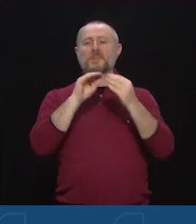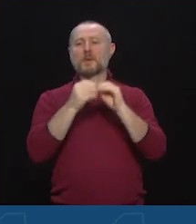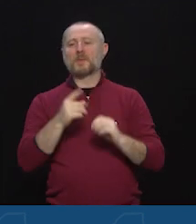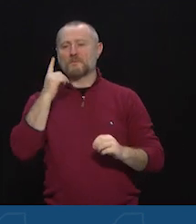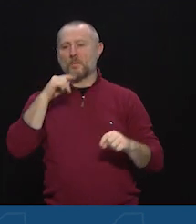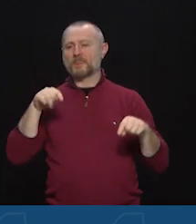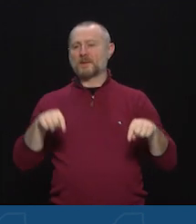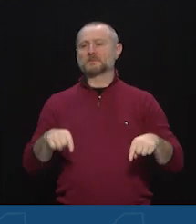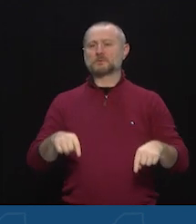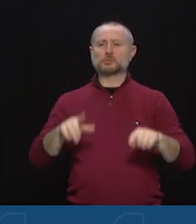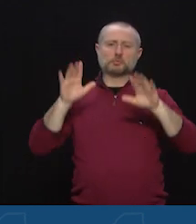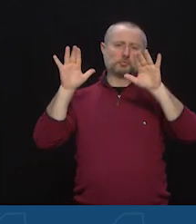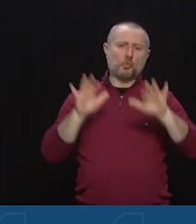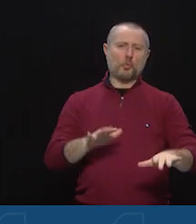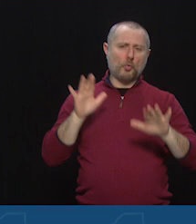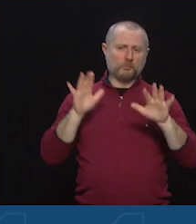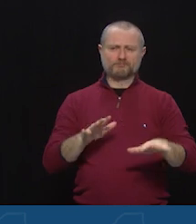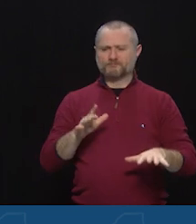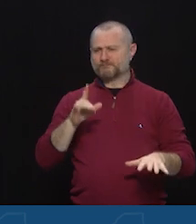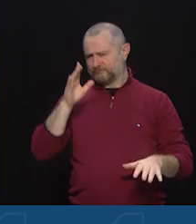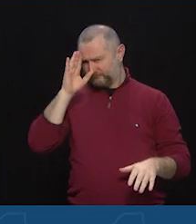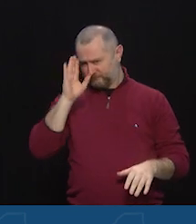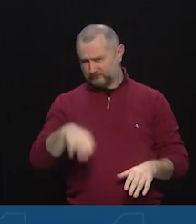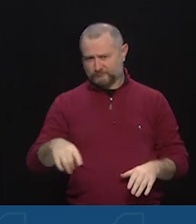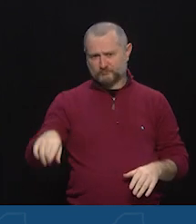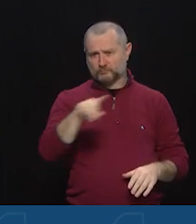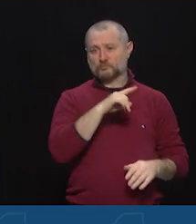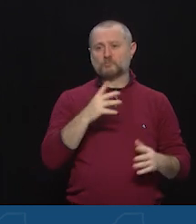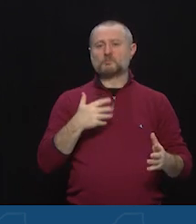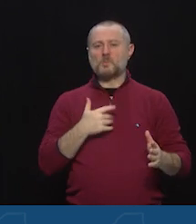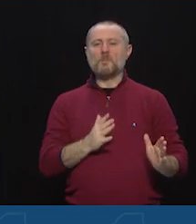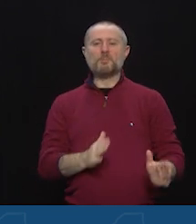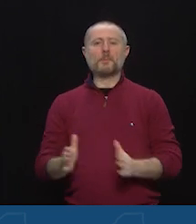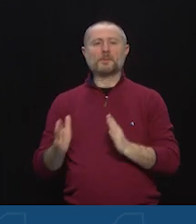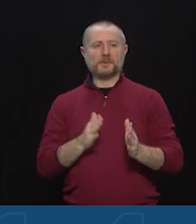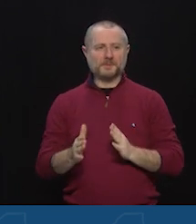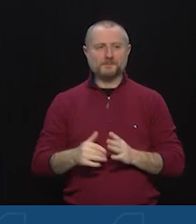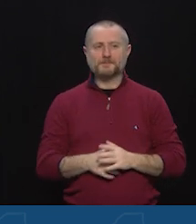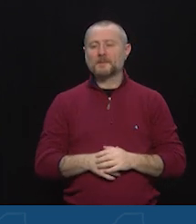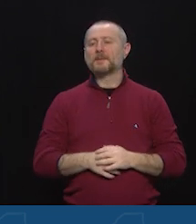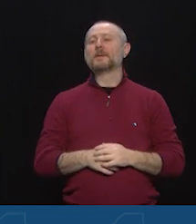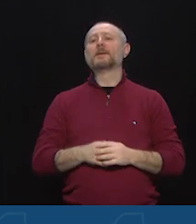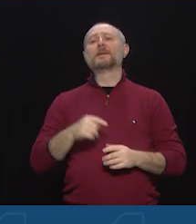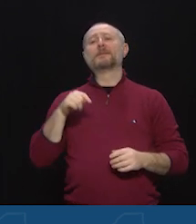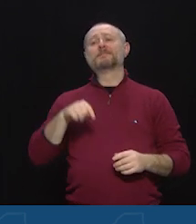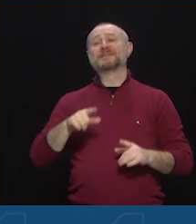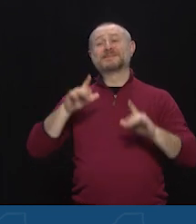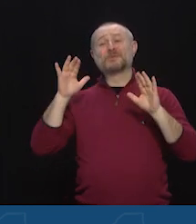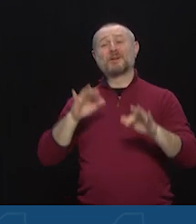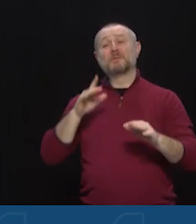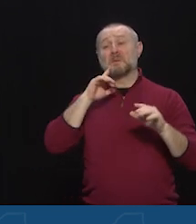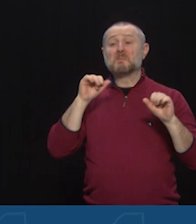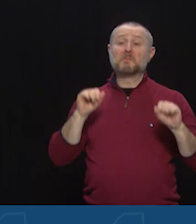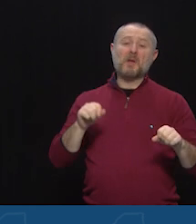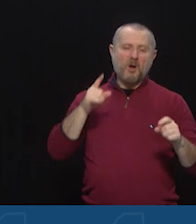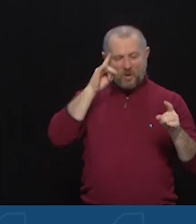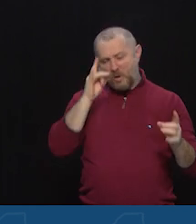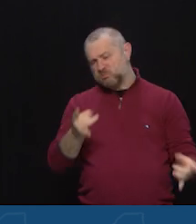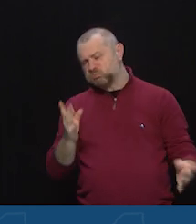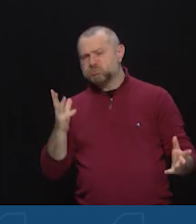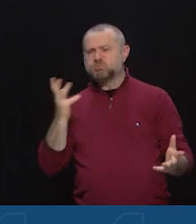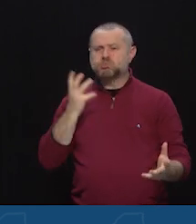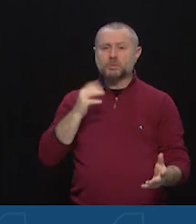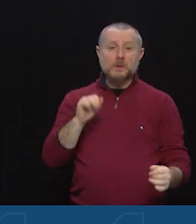full briefing on what we're doing in anticipation of the storm, because storms can be devastating, they can be deadly, they can be